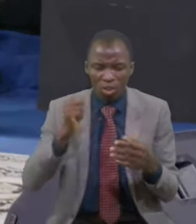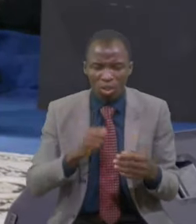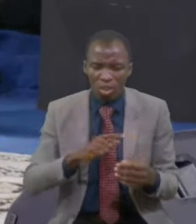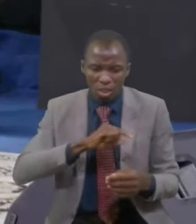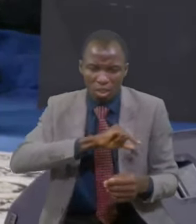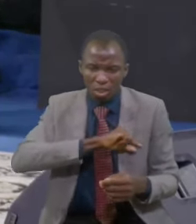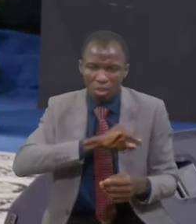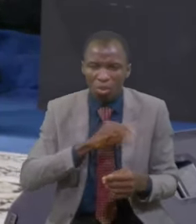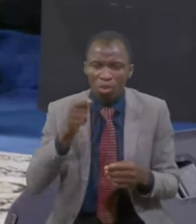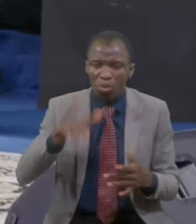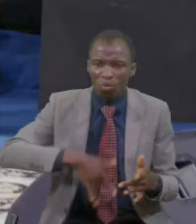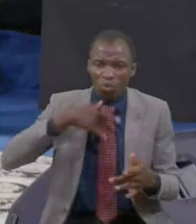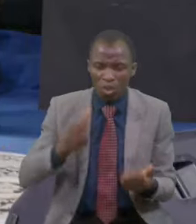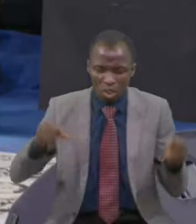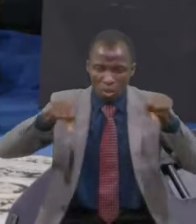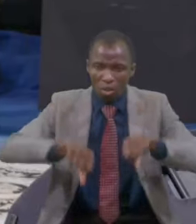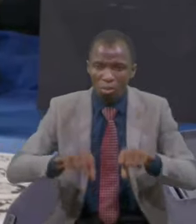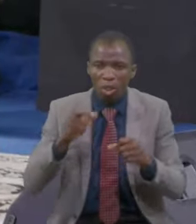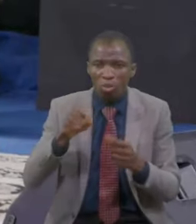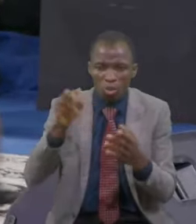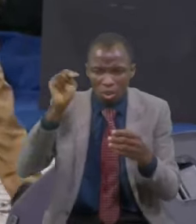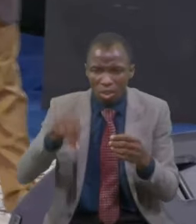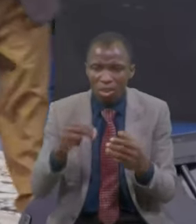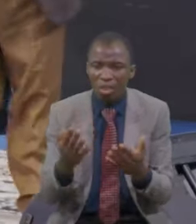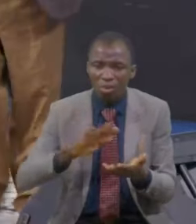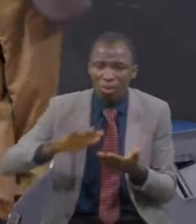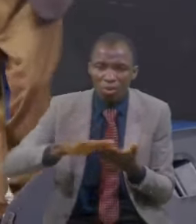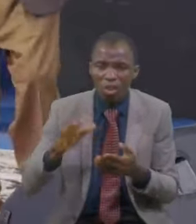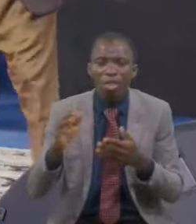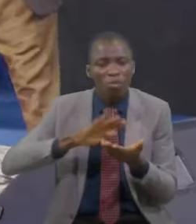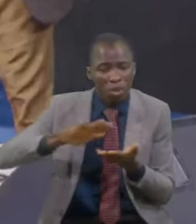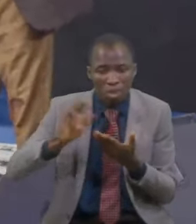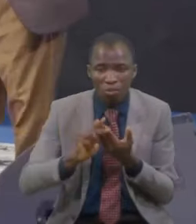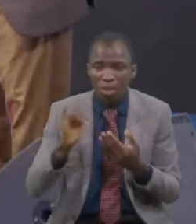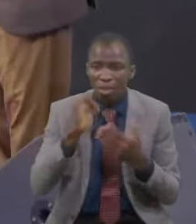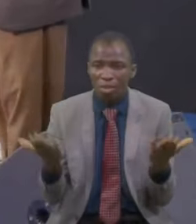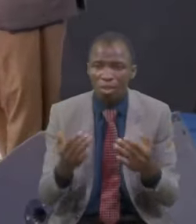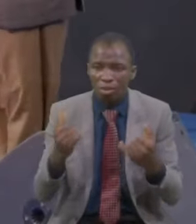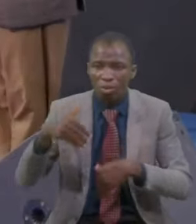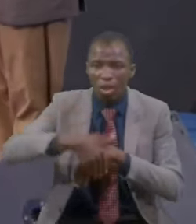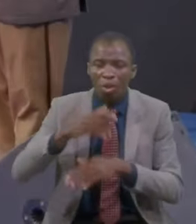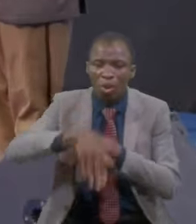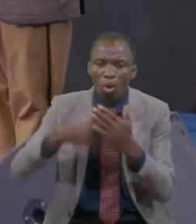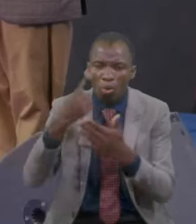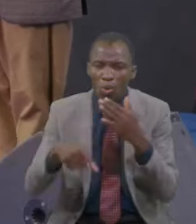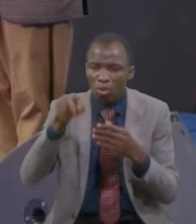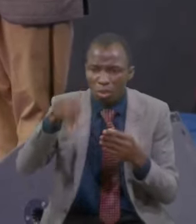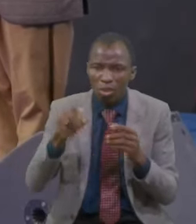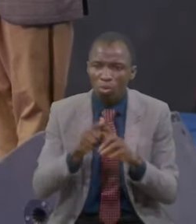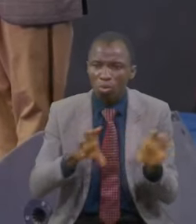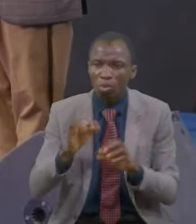and you need forgiveness. The forgiveness is here tonight. All you need to do is come, pick up your